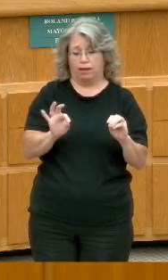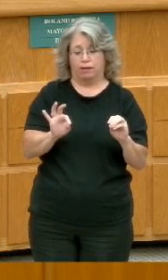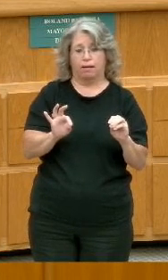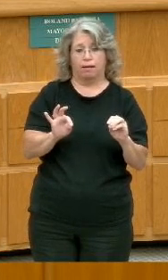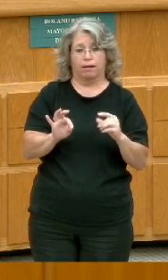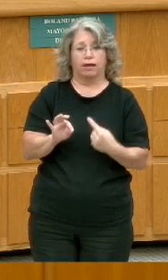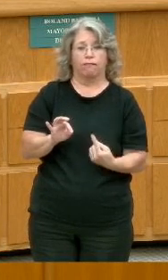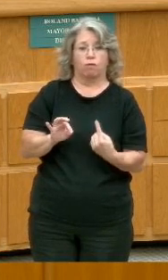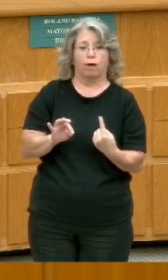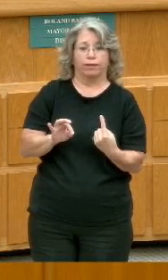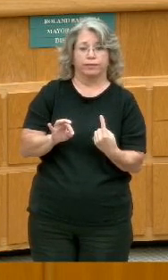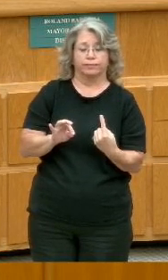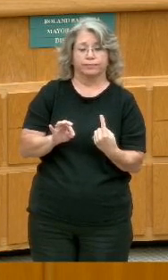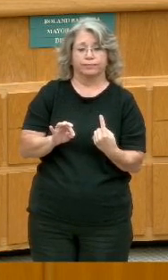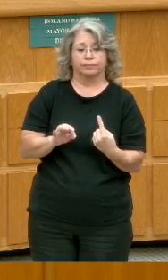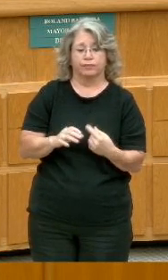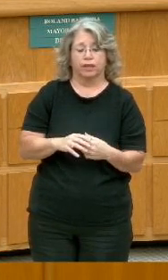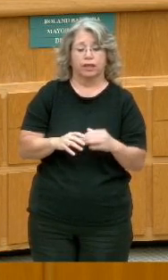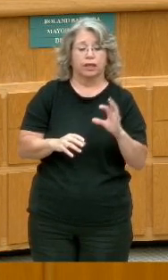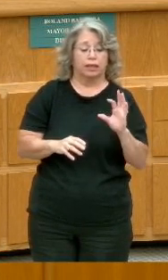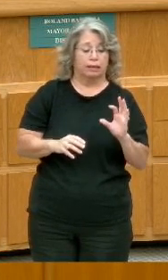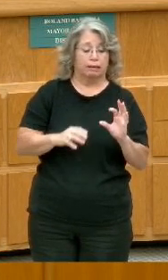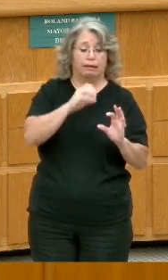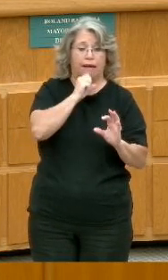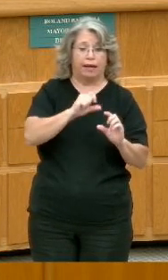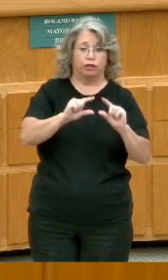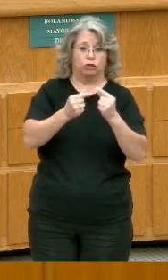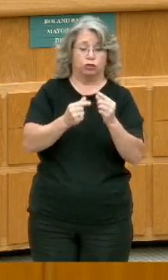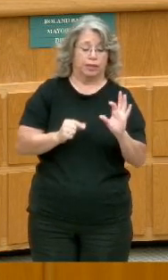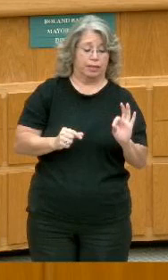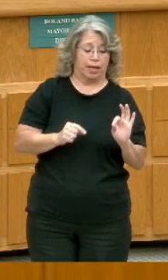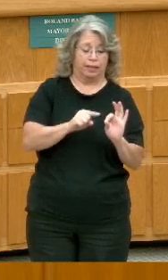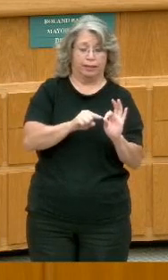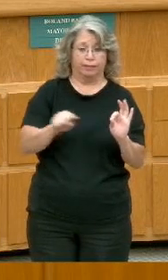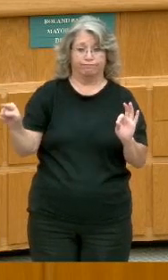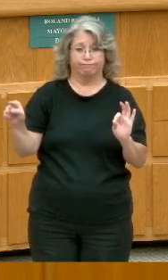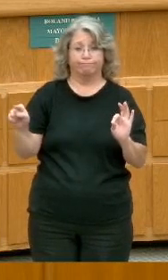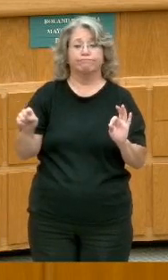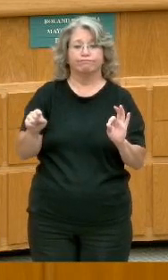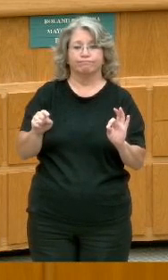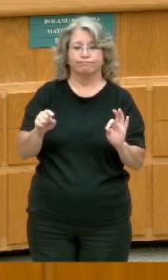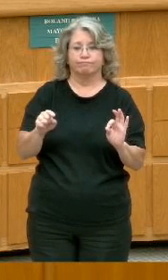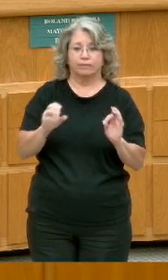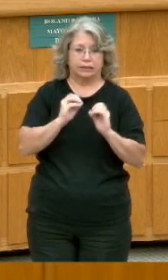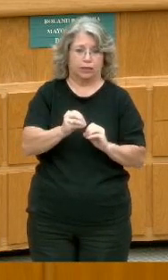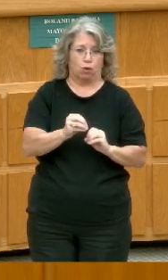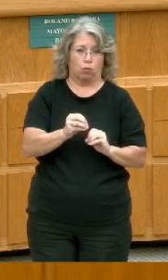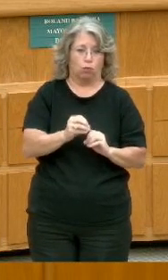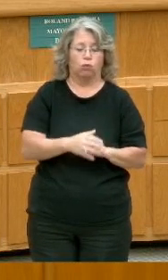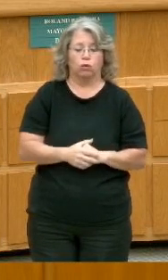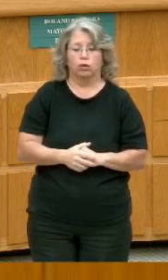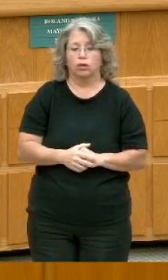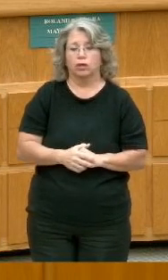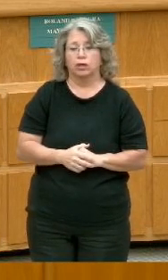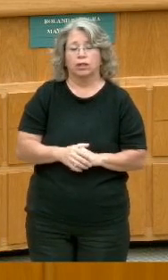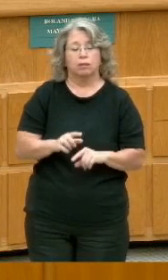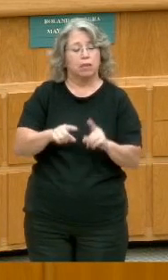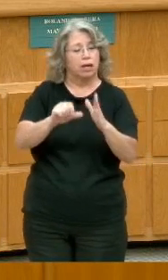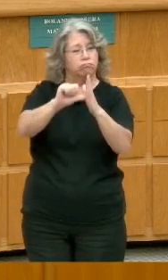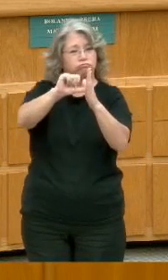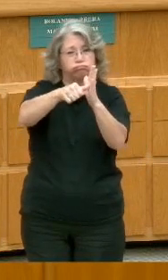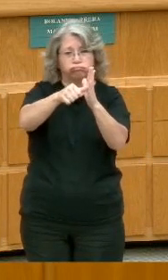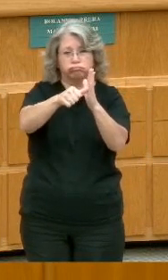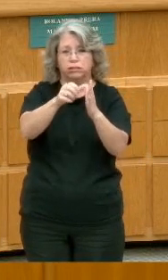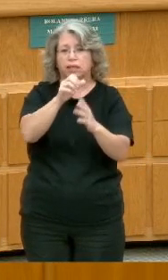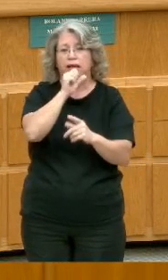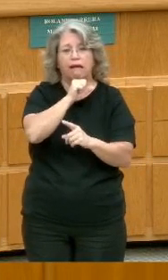age bracket, and then we have 0 in the 90 plus age bracket. But the key message is age is not a